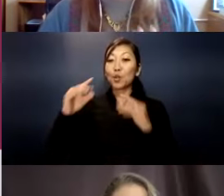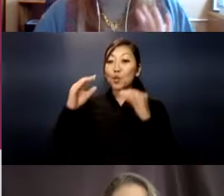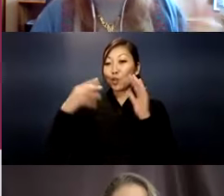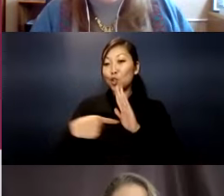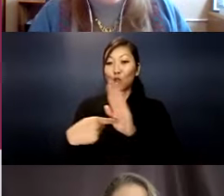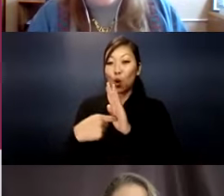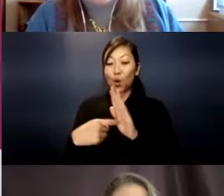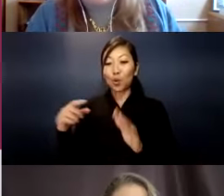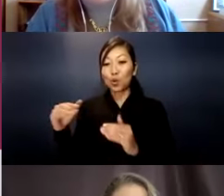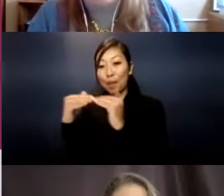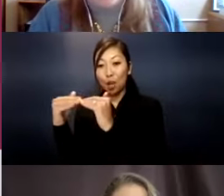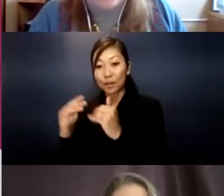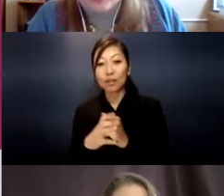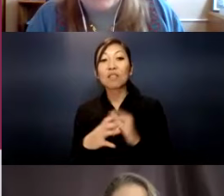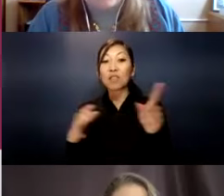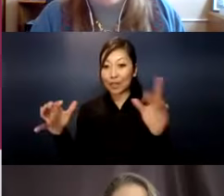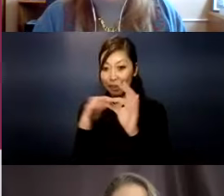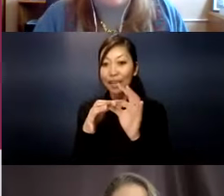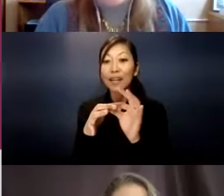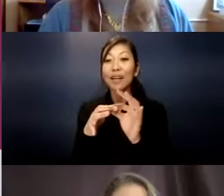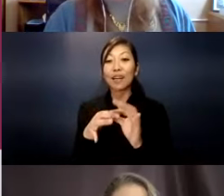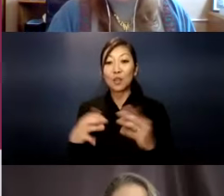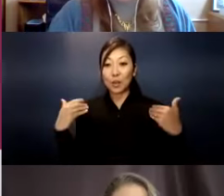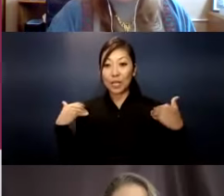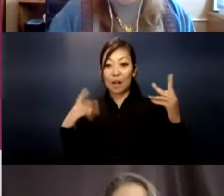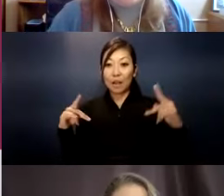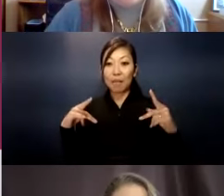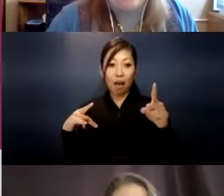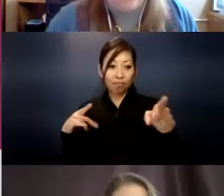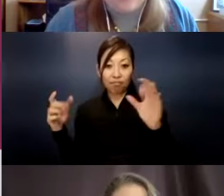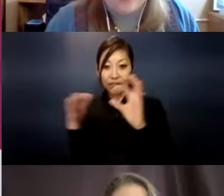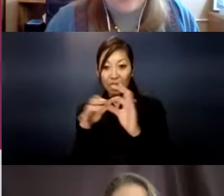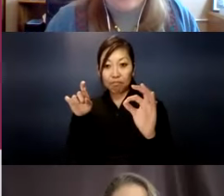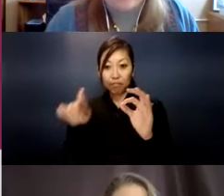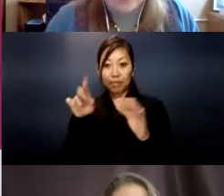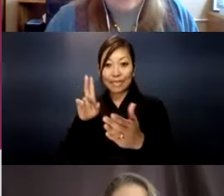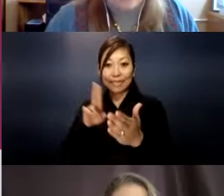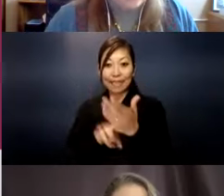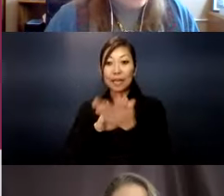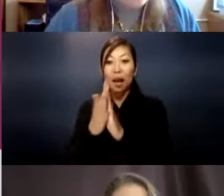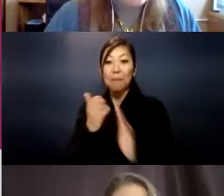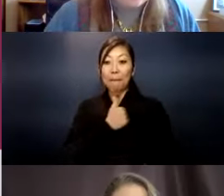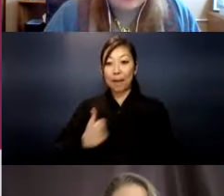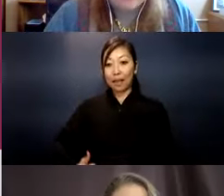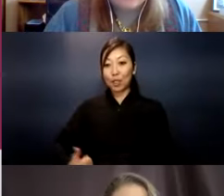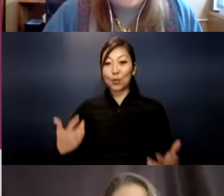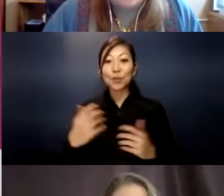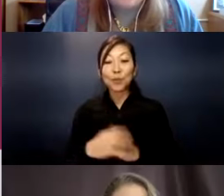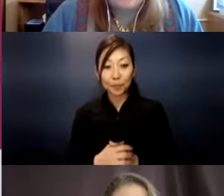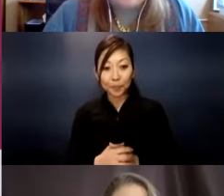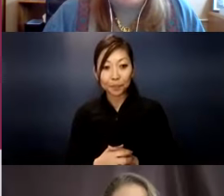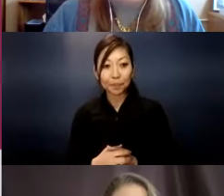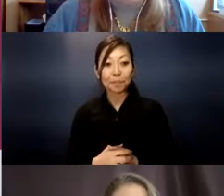to sign any of your young people up for that program on this slide, so you'll get that later.